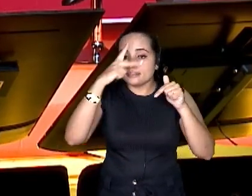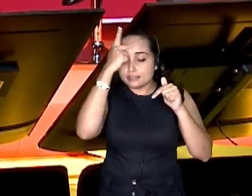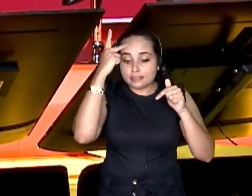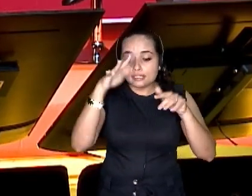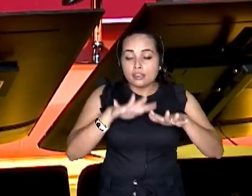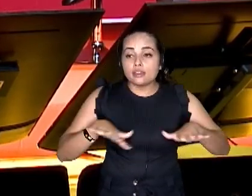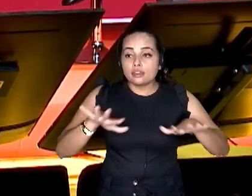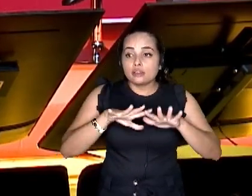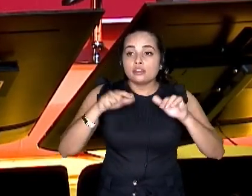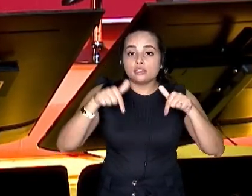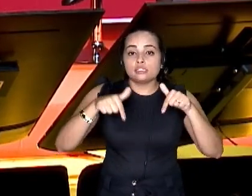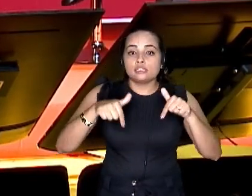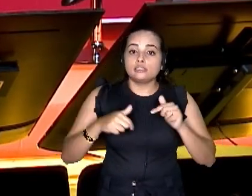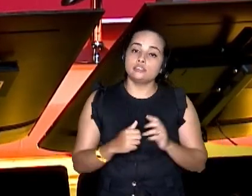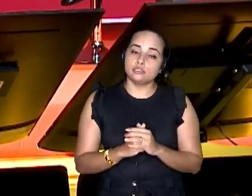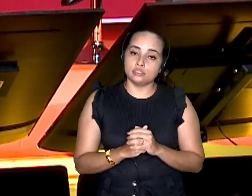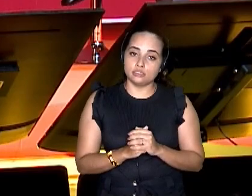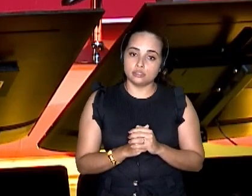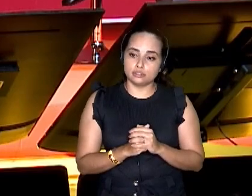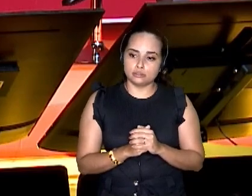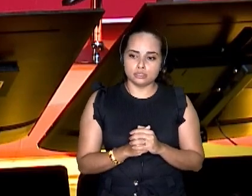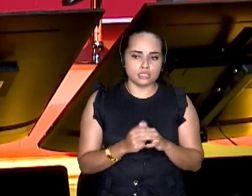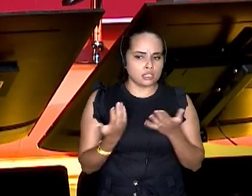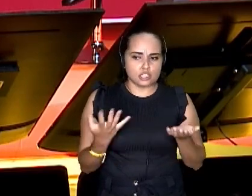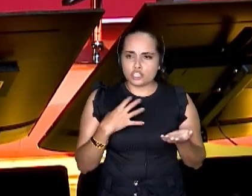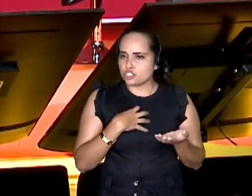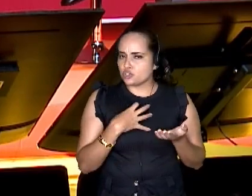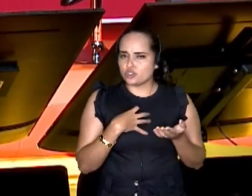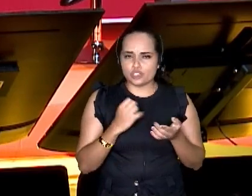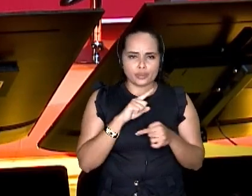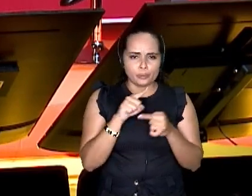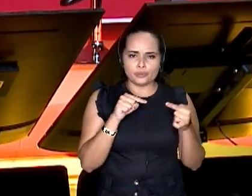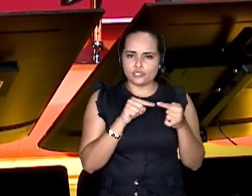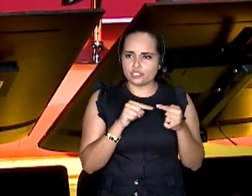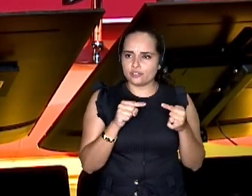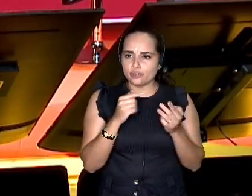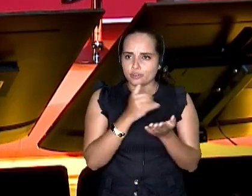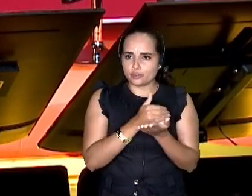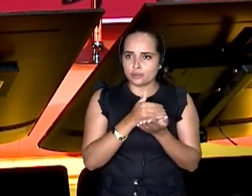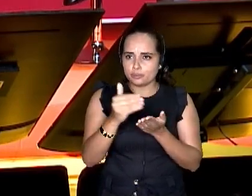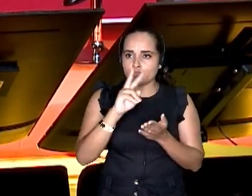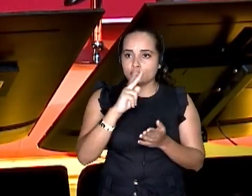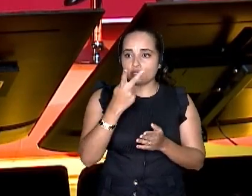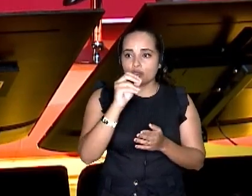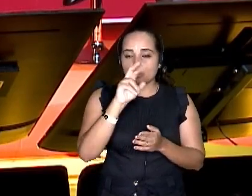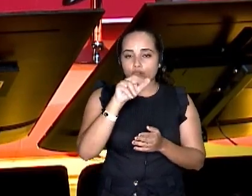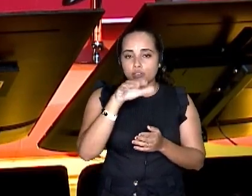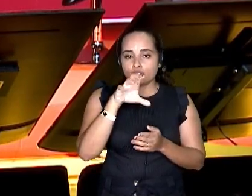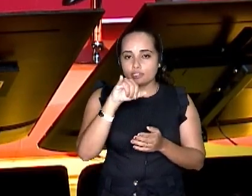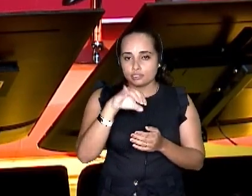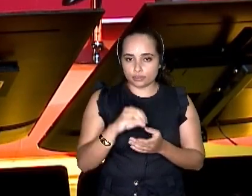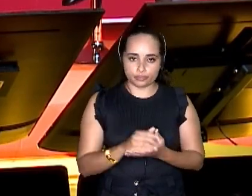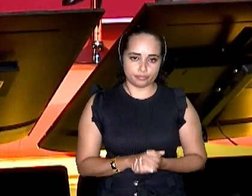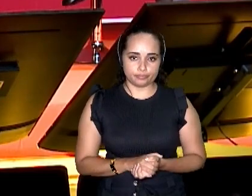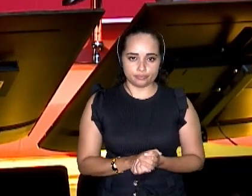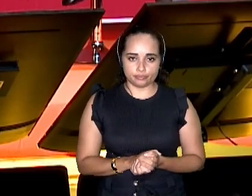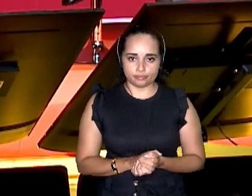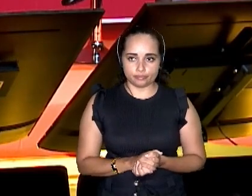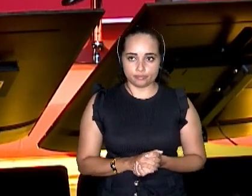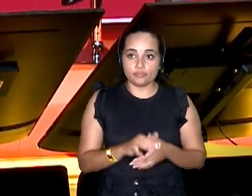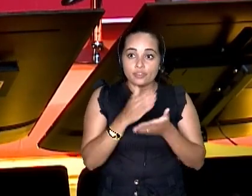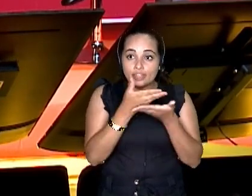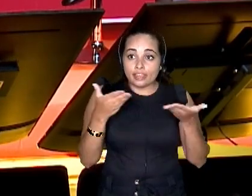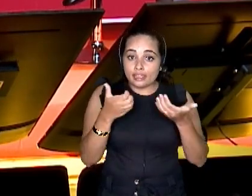In a very straight way, beginning from Horacio. Yeah, thank you, Robert. So they say, how do you eat